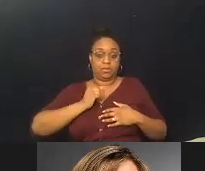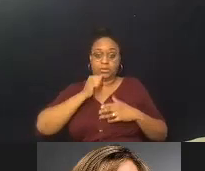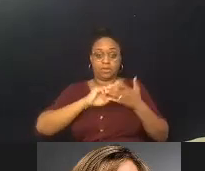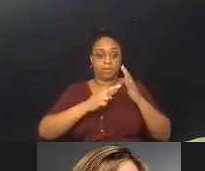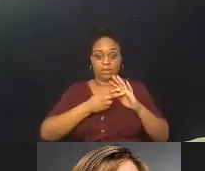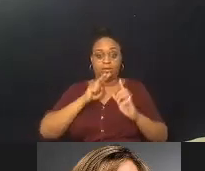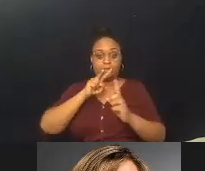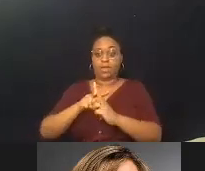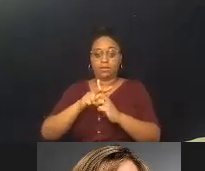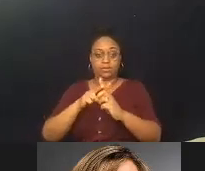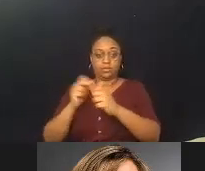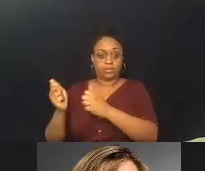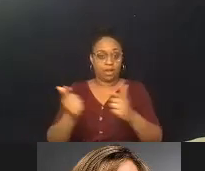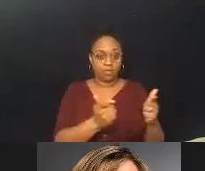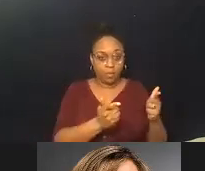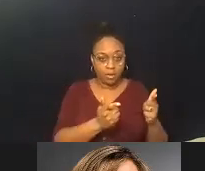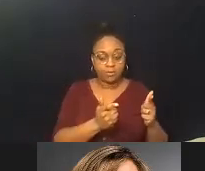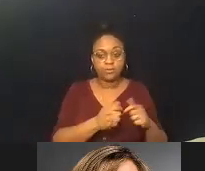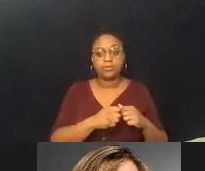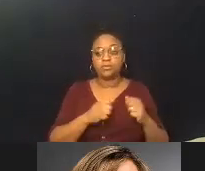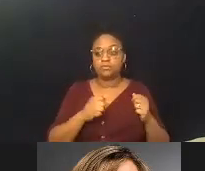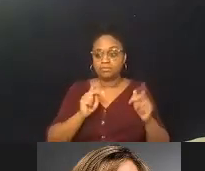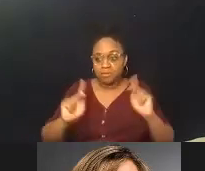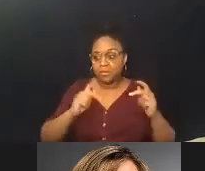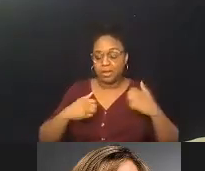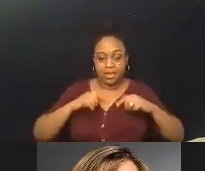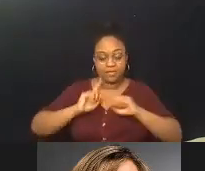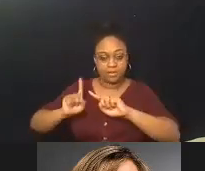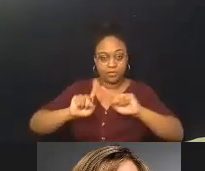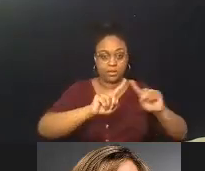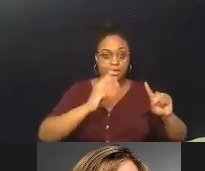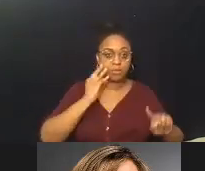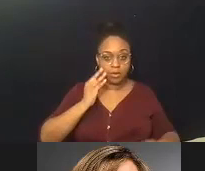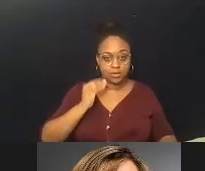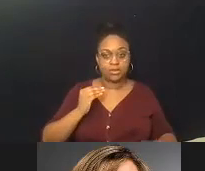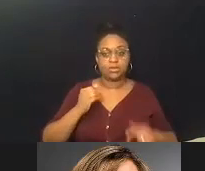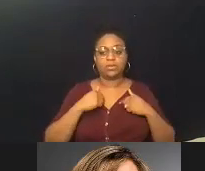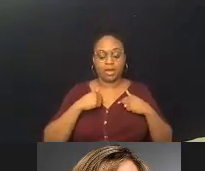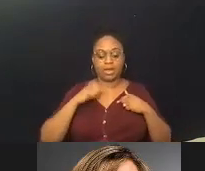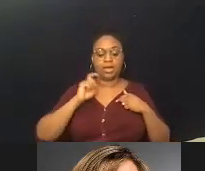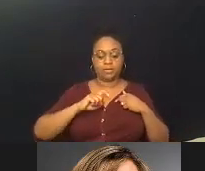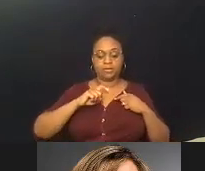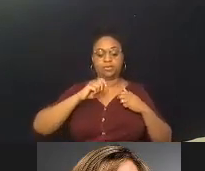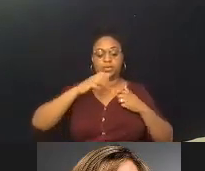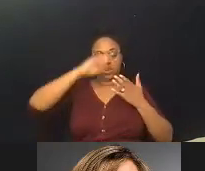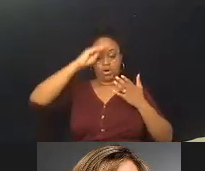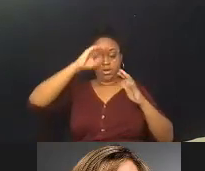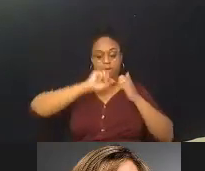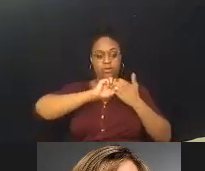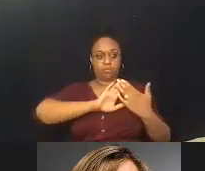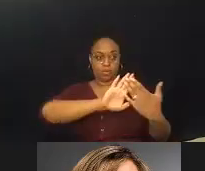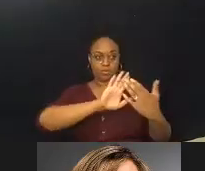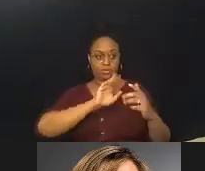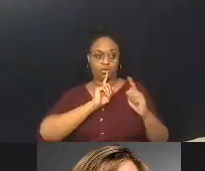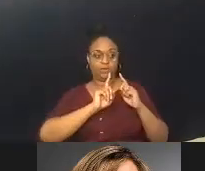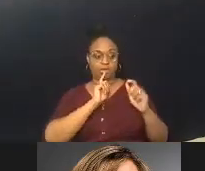else, that other people have different experiences. And so I've had to learn how to approach conversations with people who are different, with different experiences,